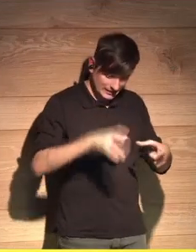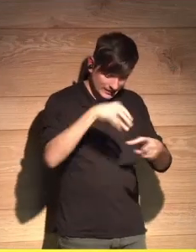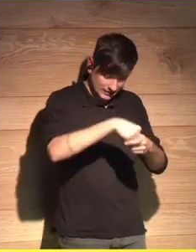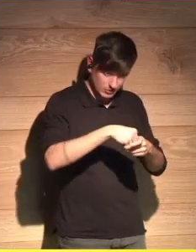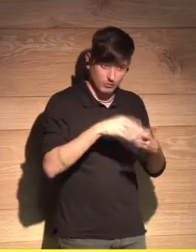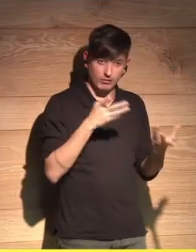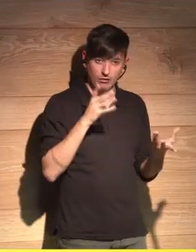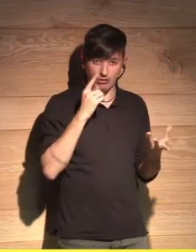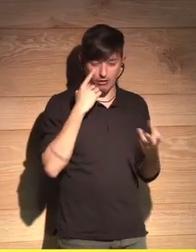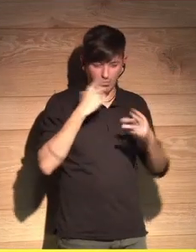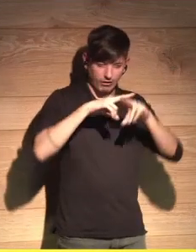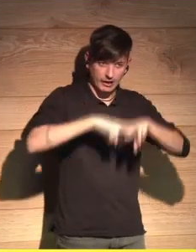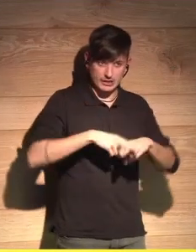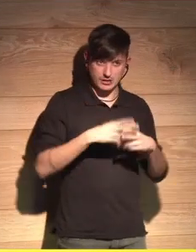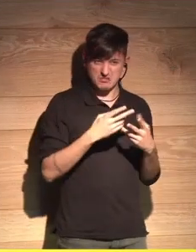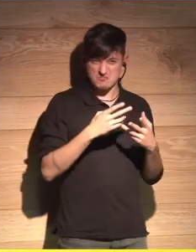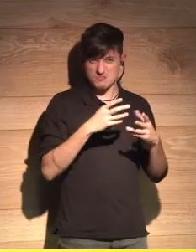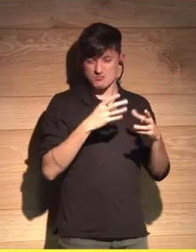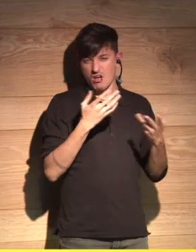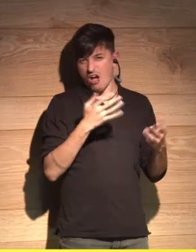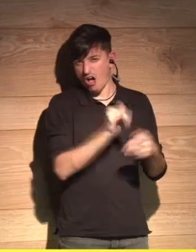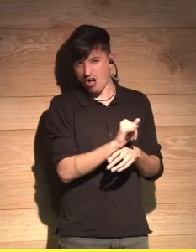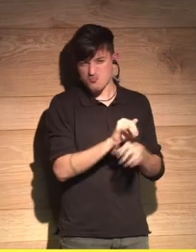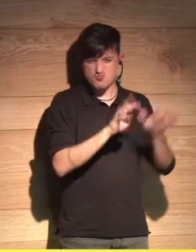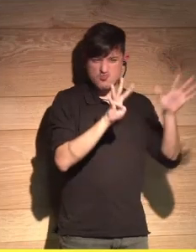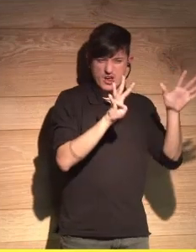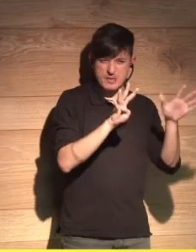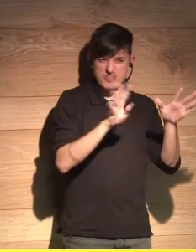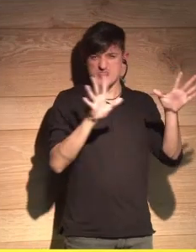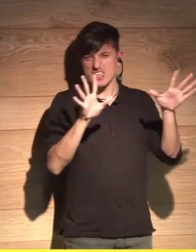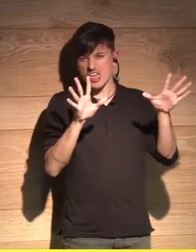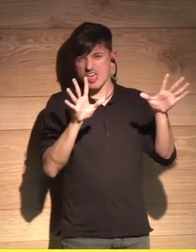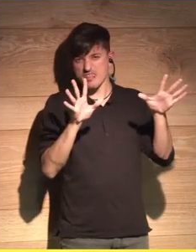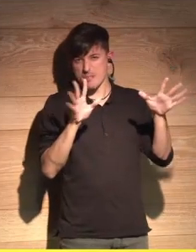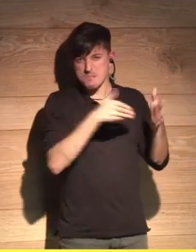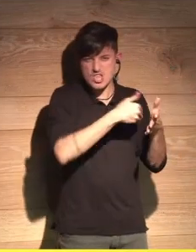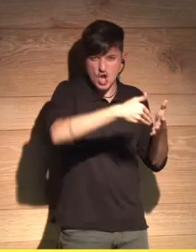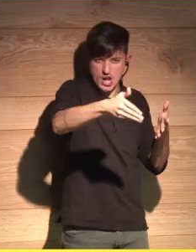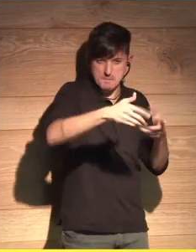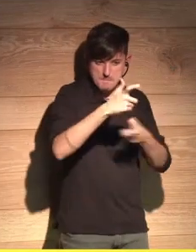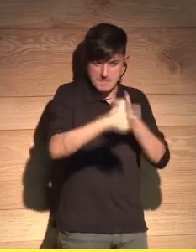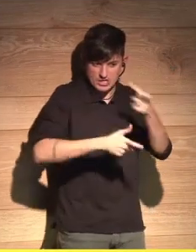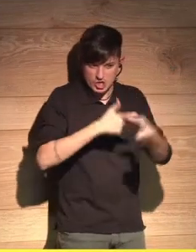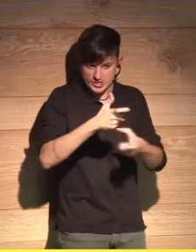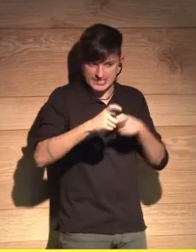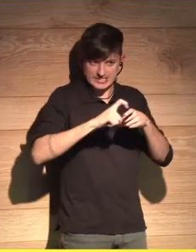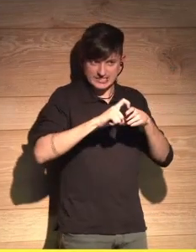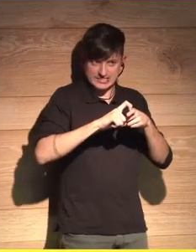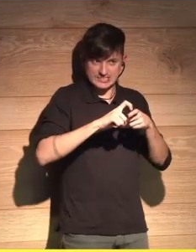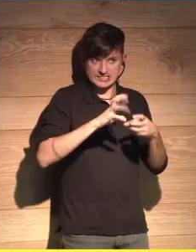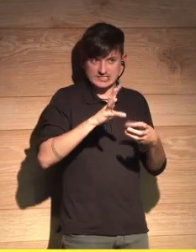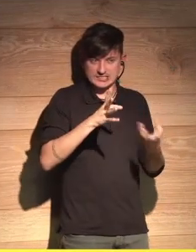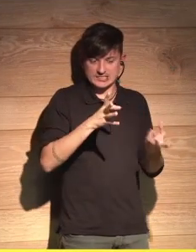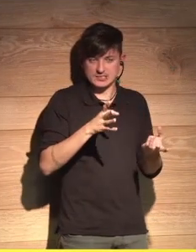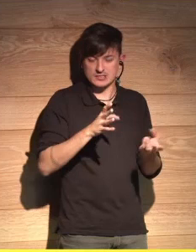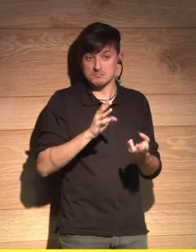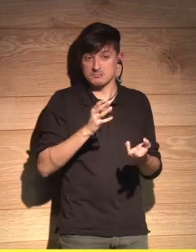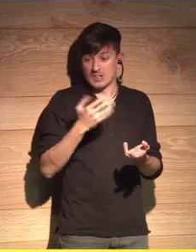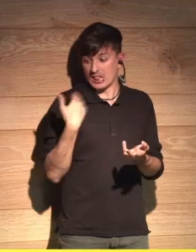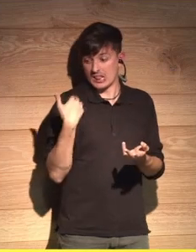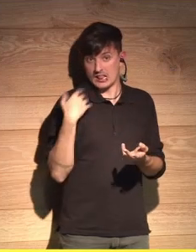or bacteria living with us. It's called the human microbiome. And the human microbiome was just discovered in recent years. And it's